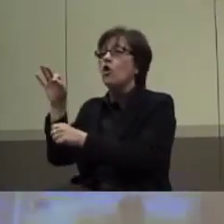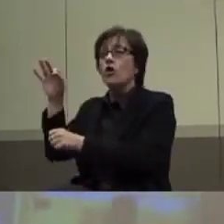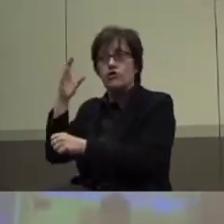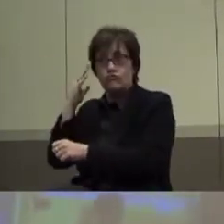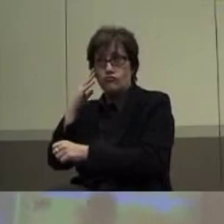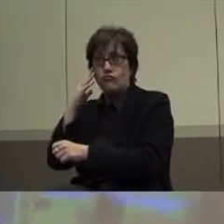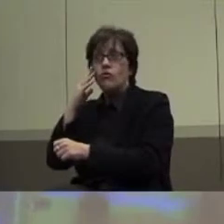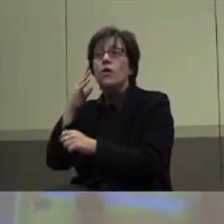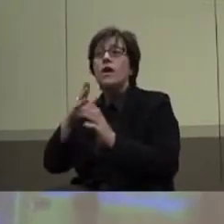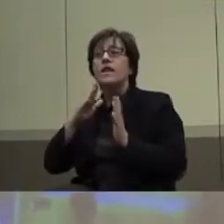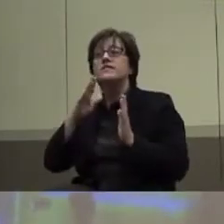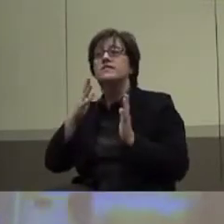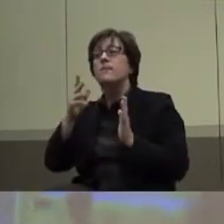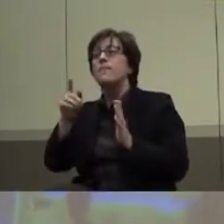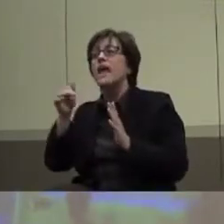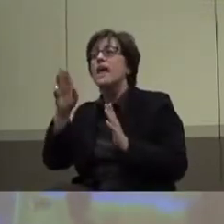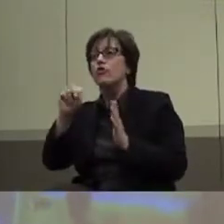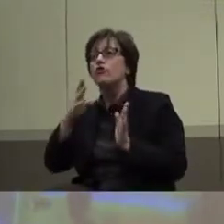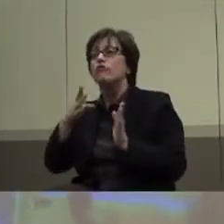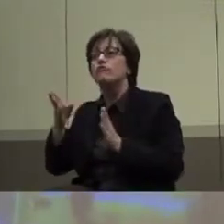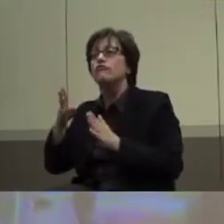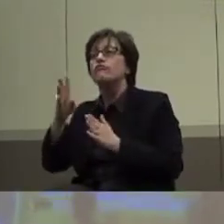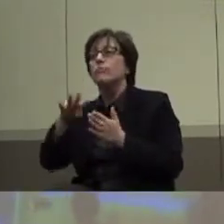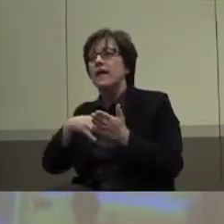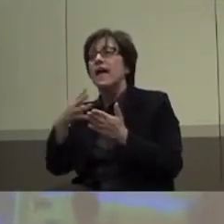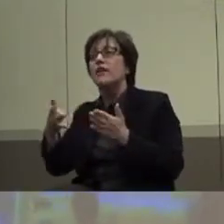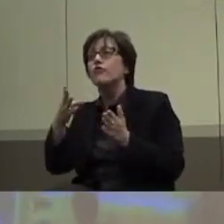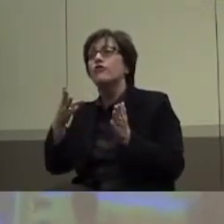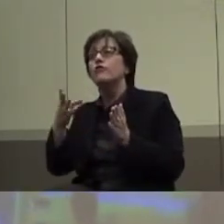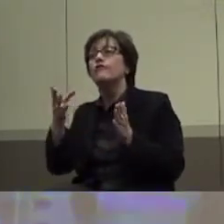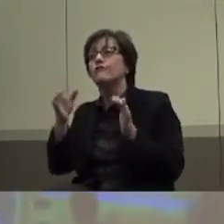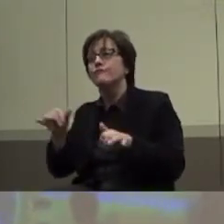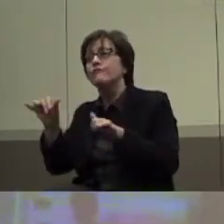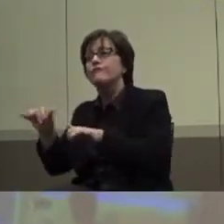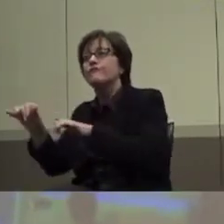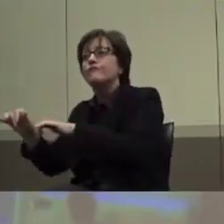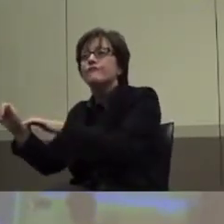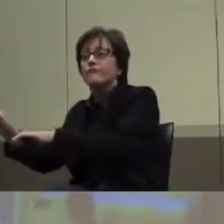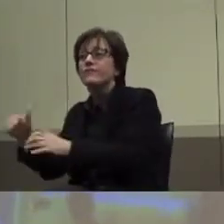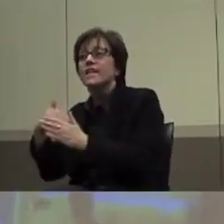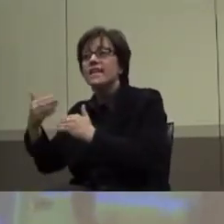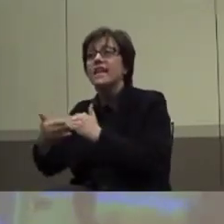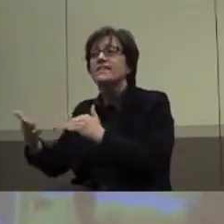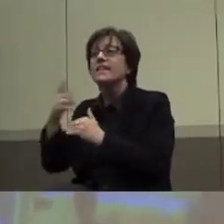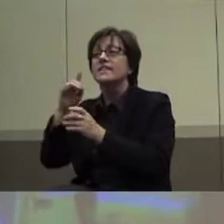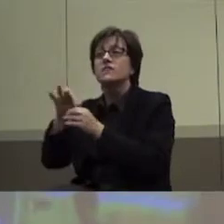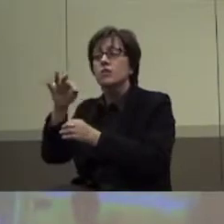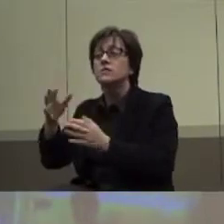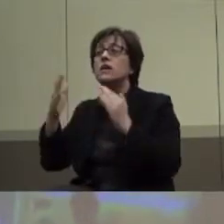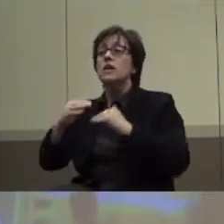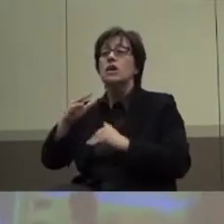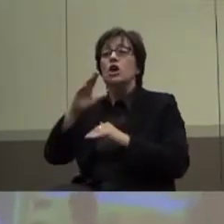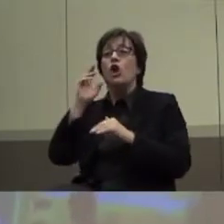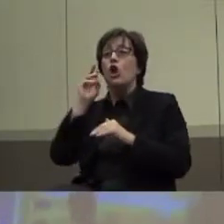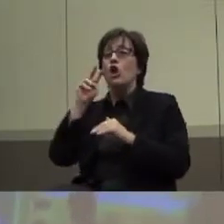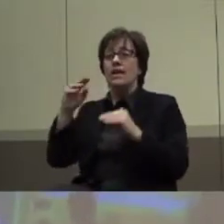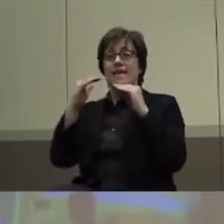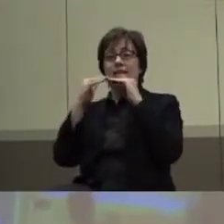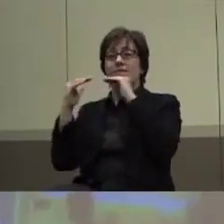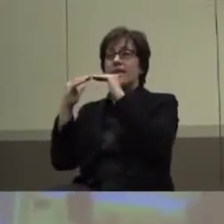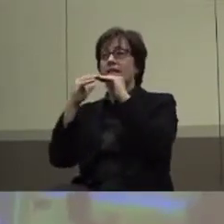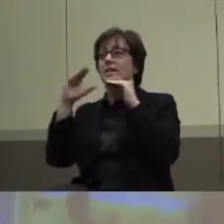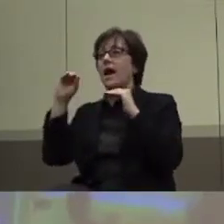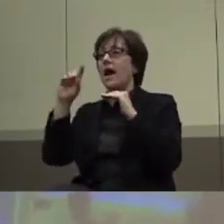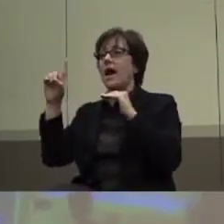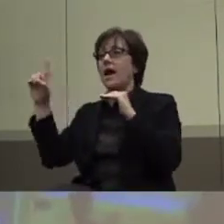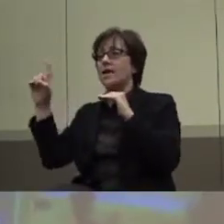let me see your attention over here. Listen as I count. 2, 4, 5. 2,